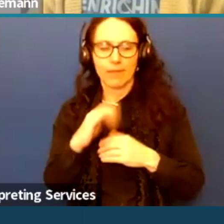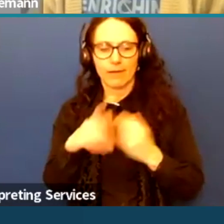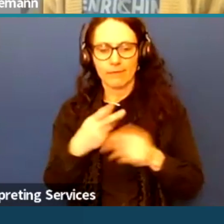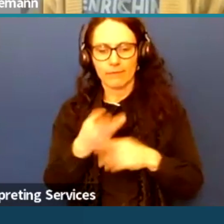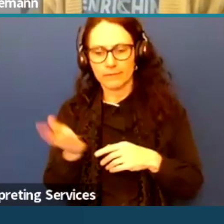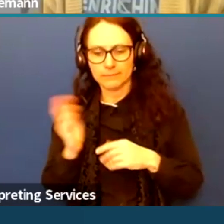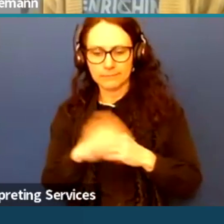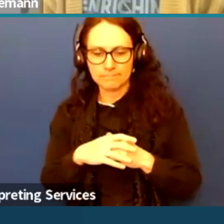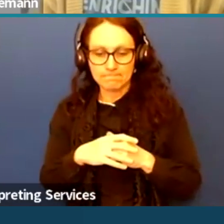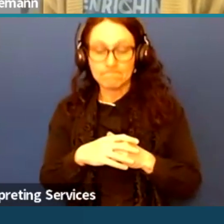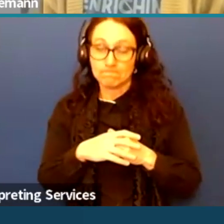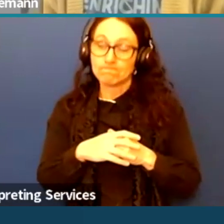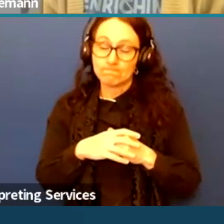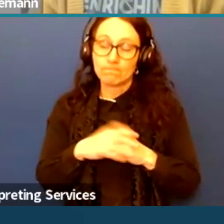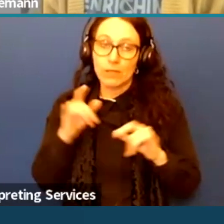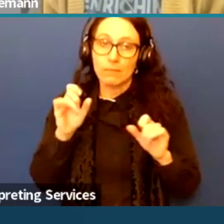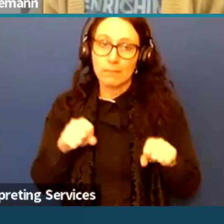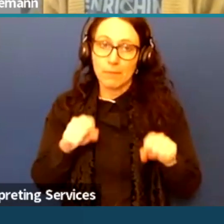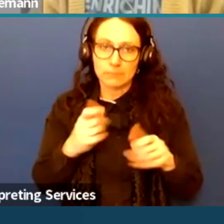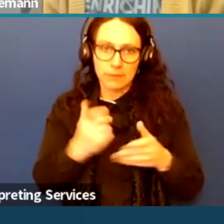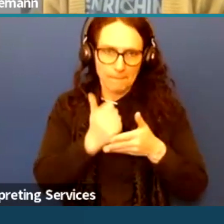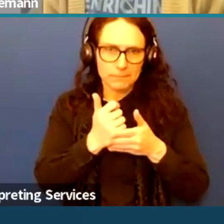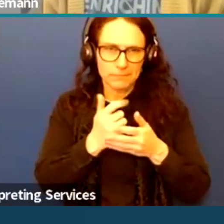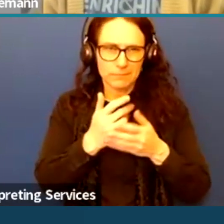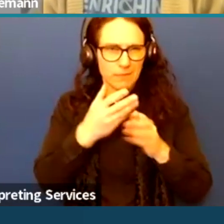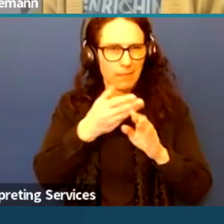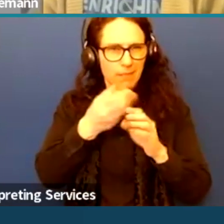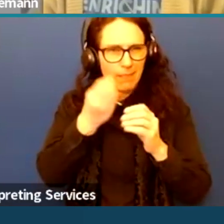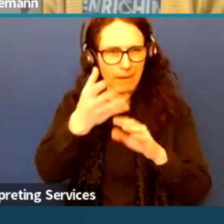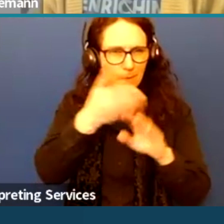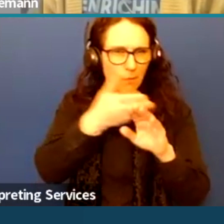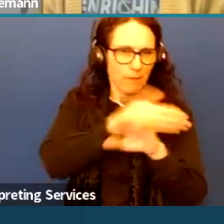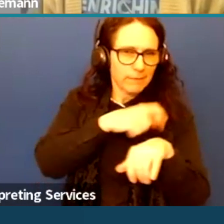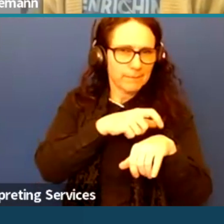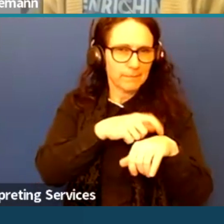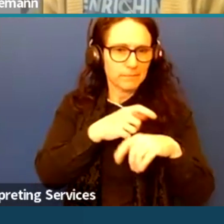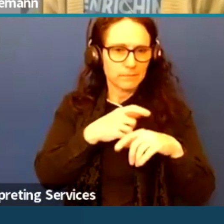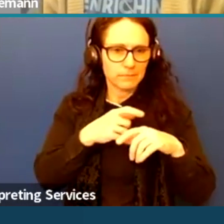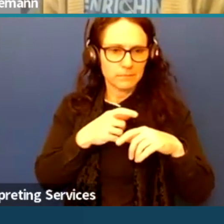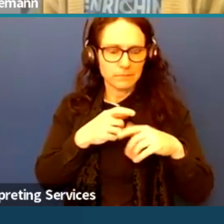say doing that can be helpful. Providing it in your